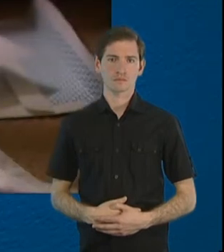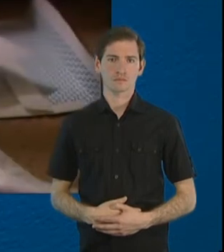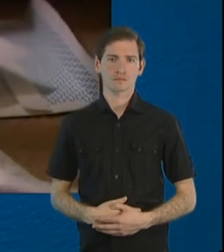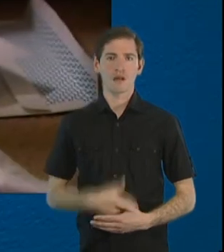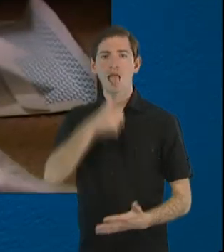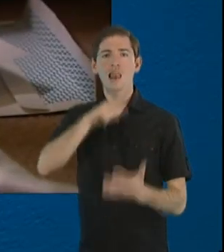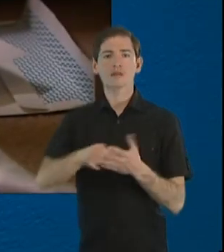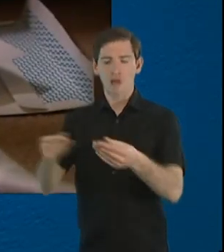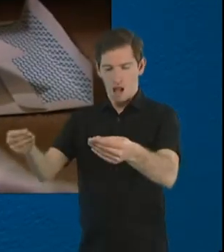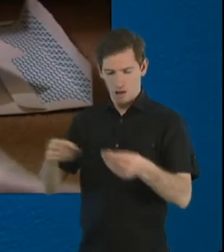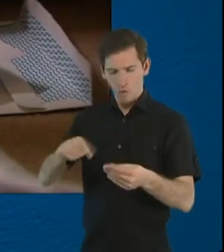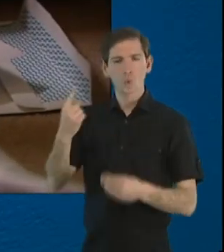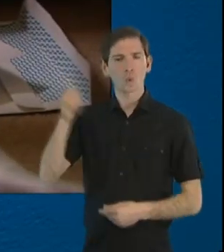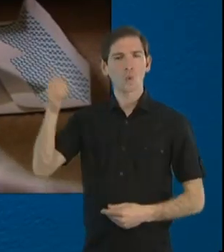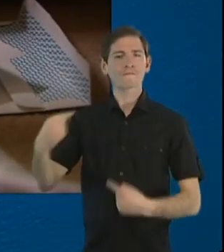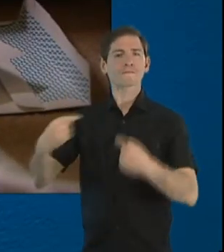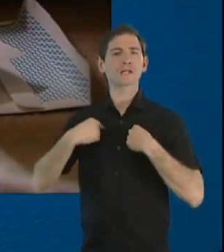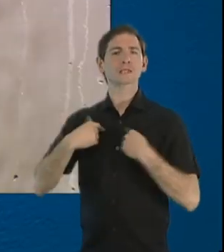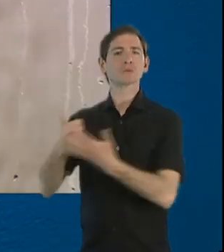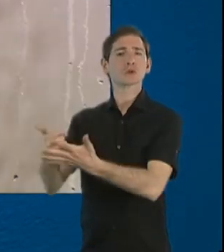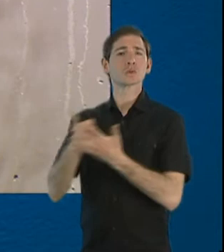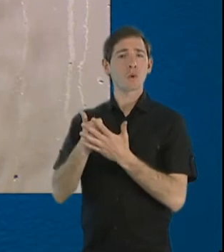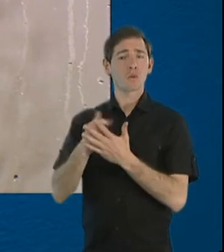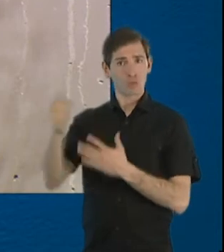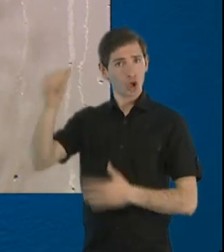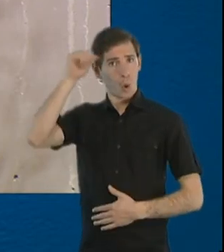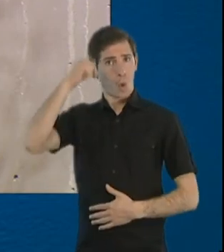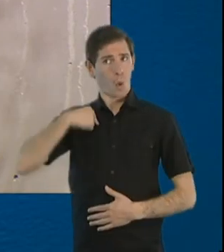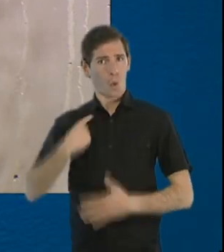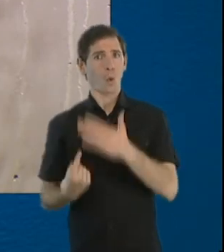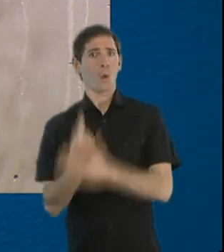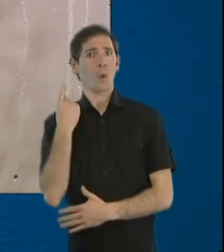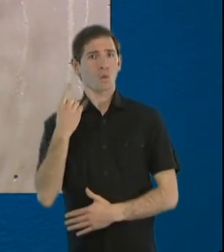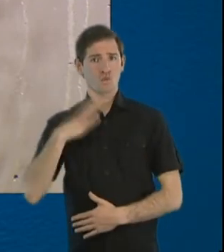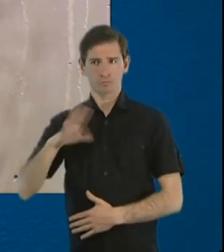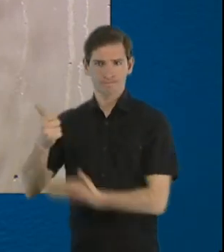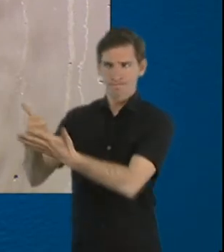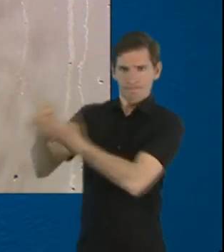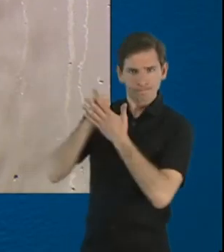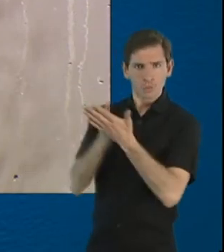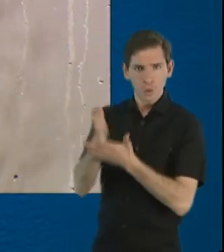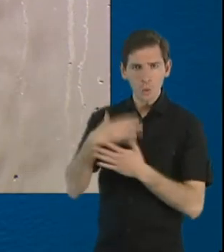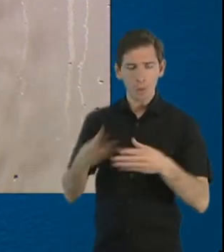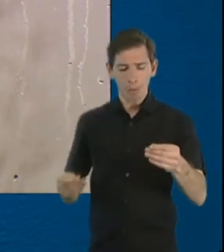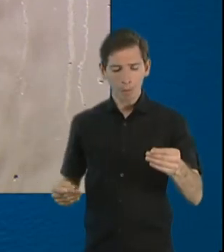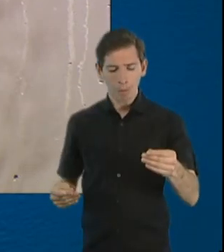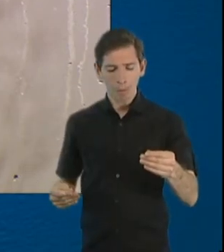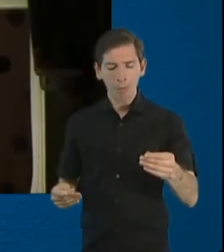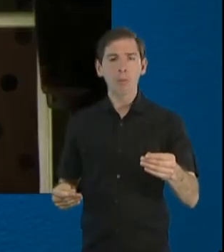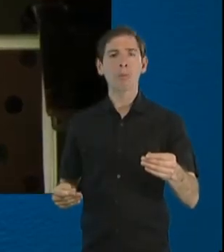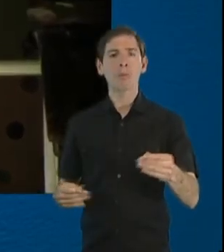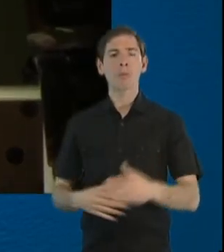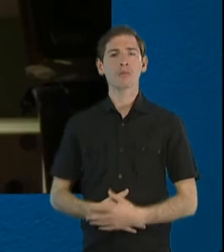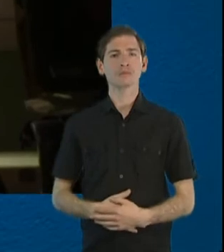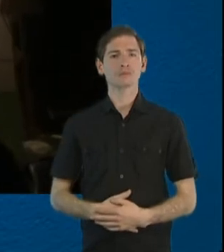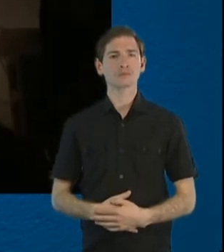I received a letter from Victim Support saying that they've heard about my case and they would like to see me and help me